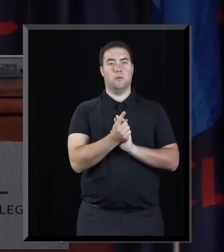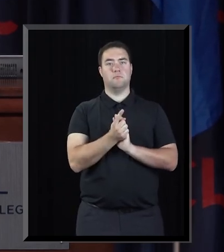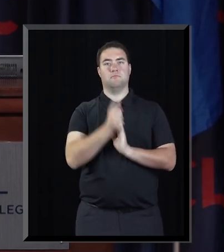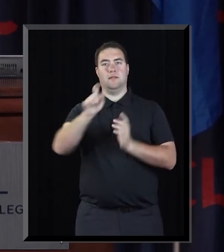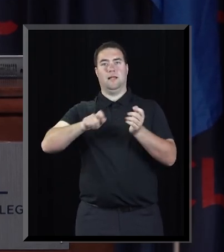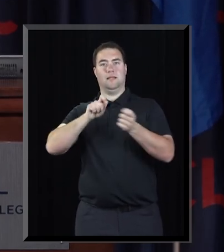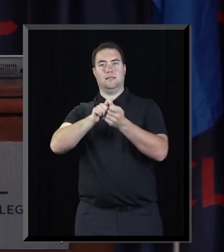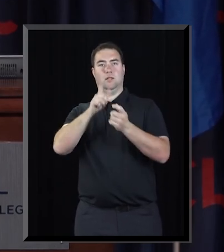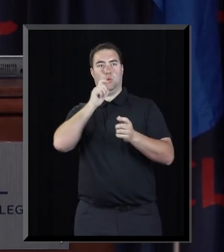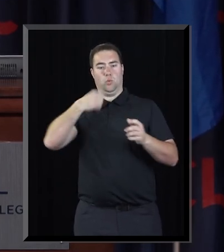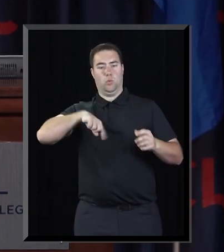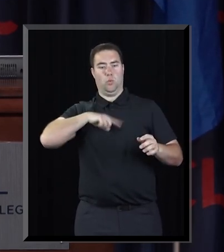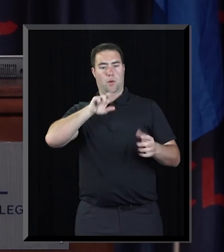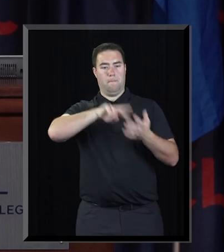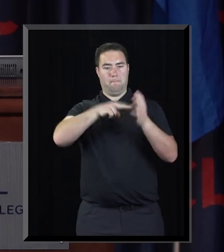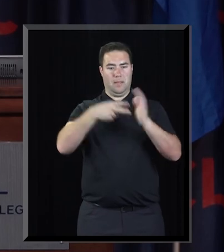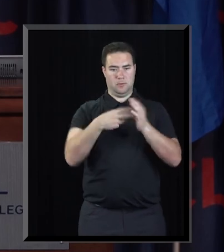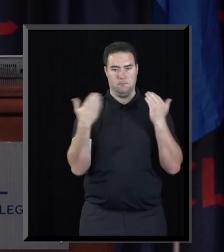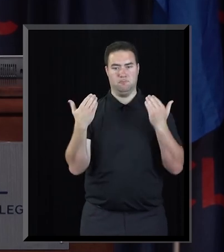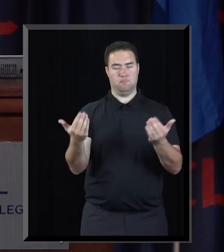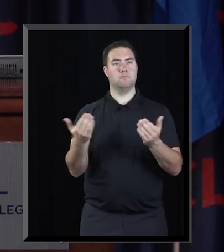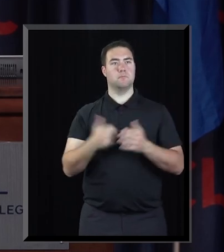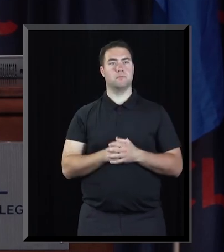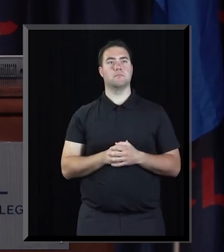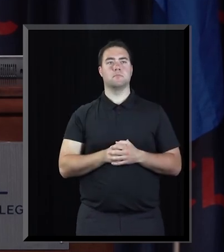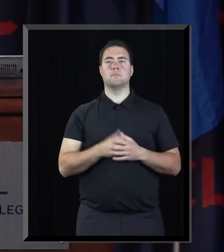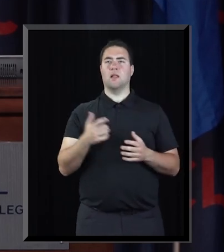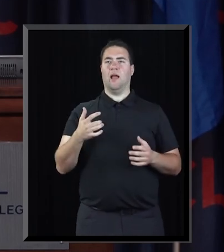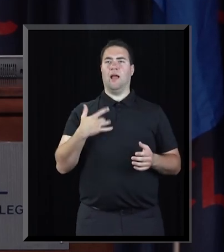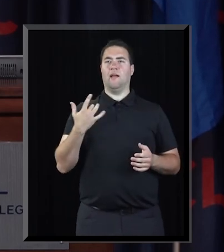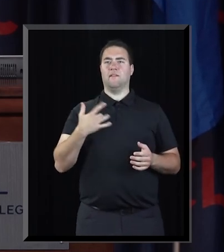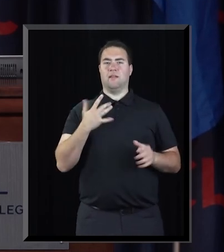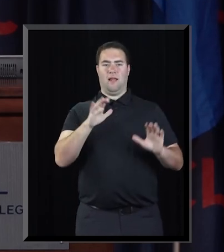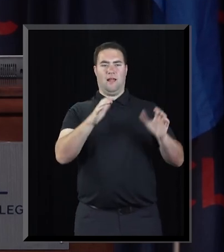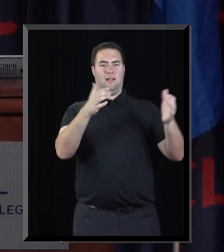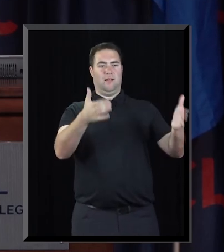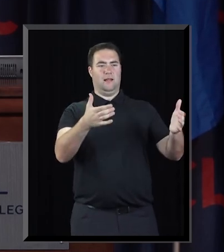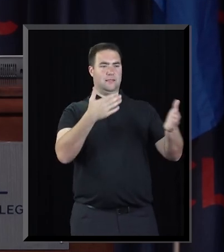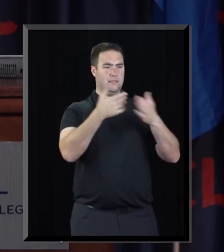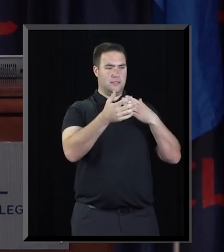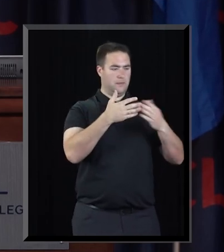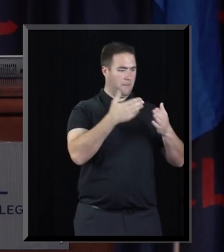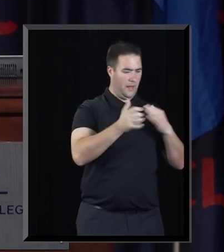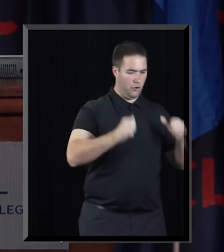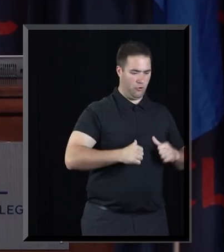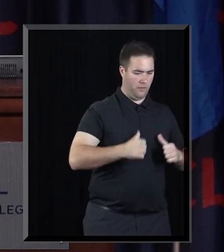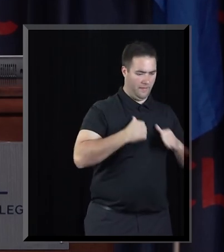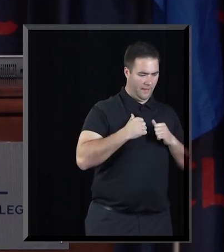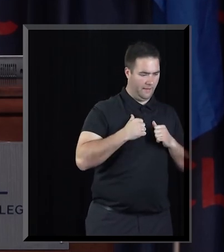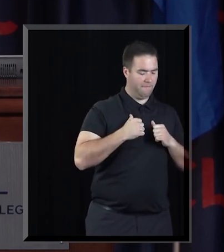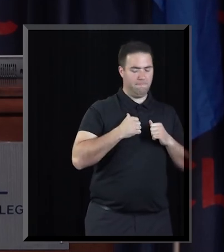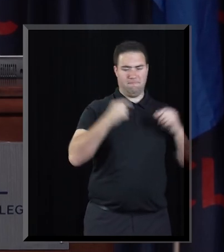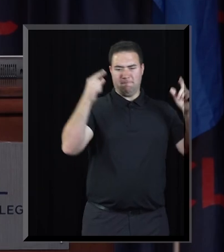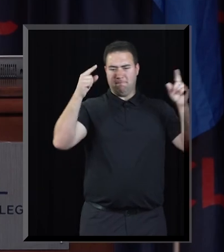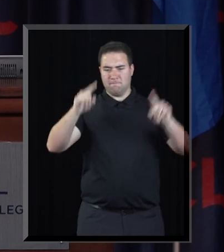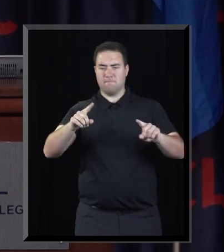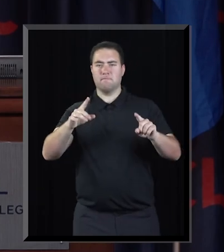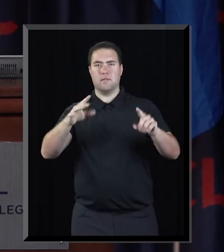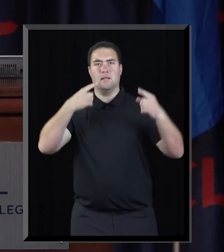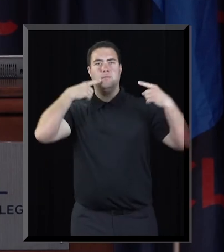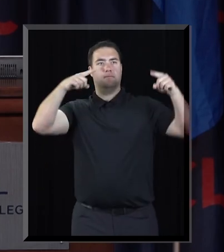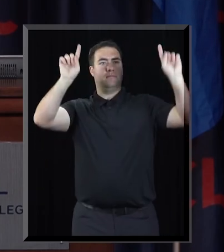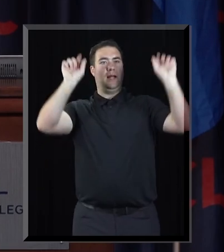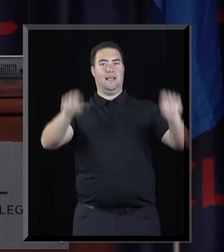be. Taking that into account, I feel our class has proven that no matter the life circumstances, with hard work, anything can be